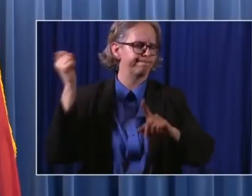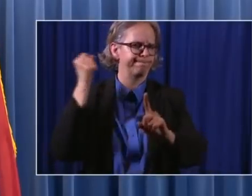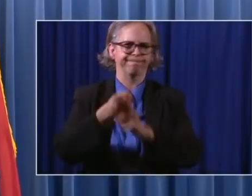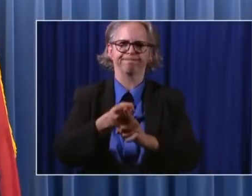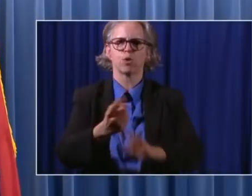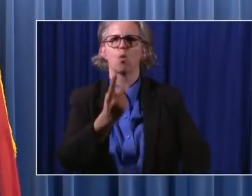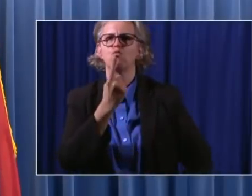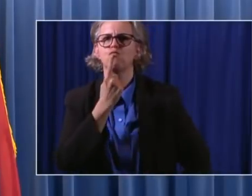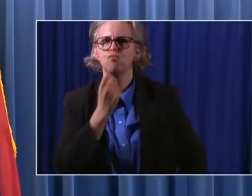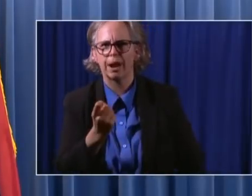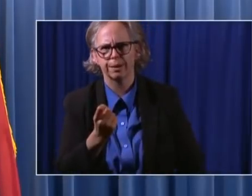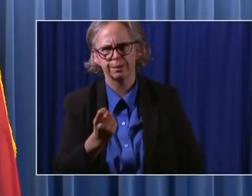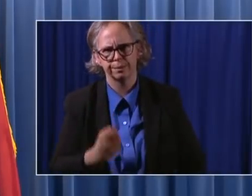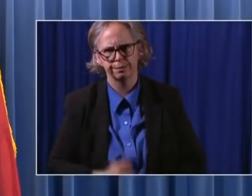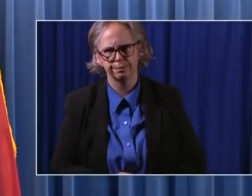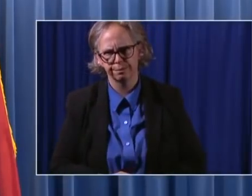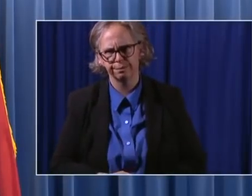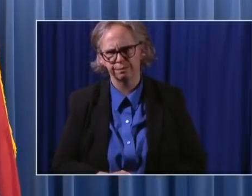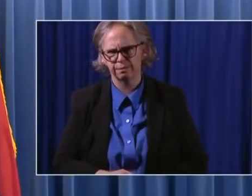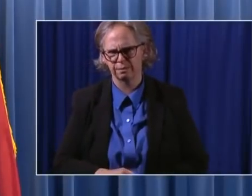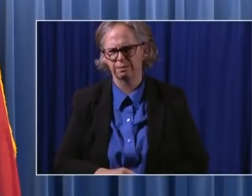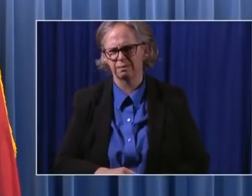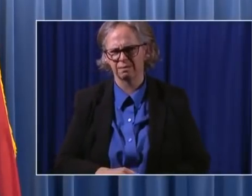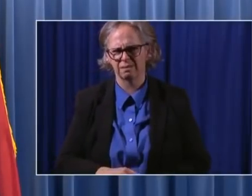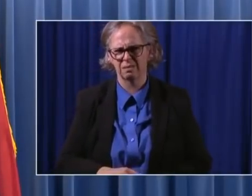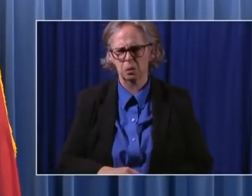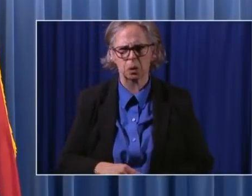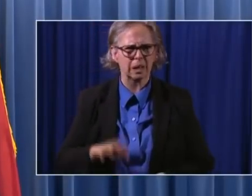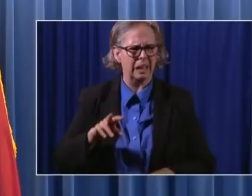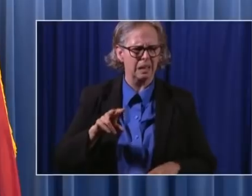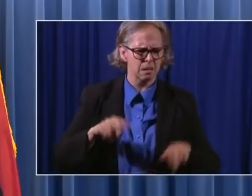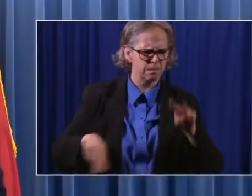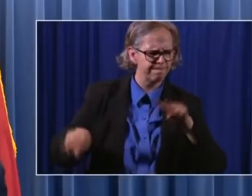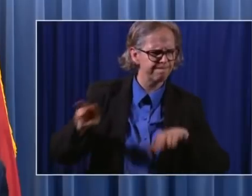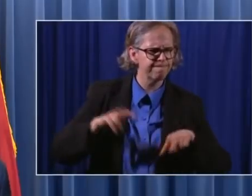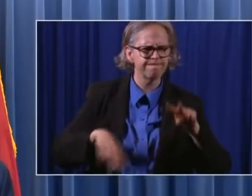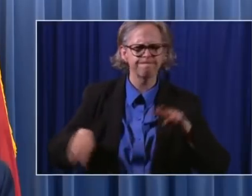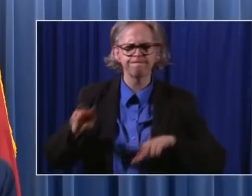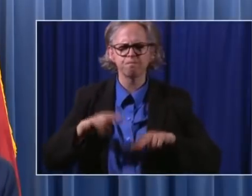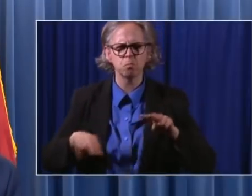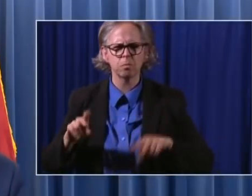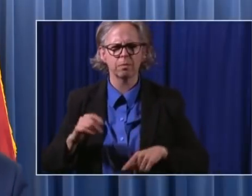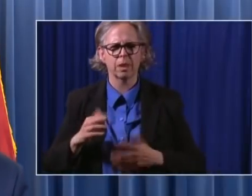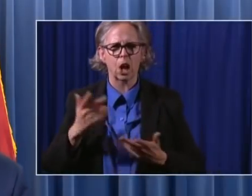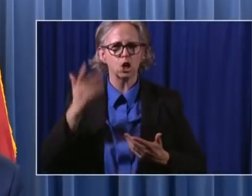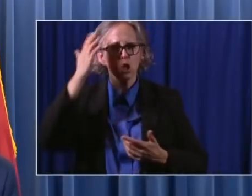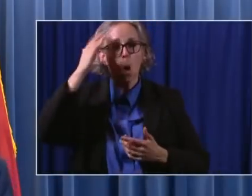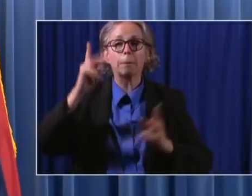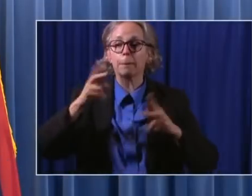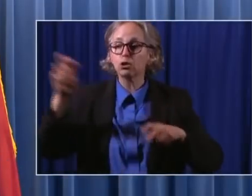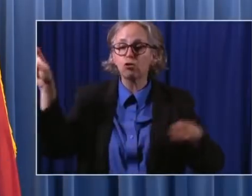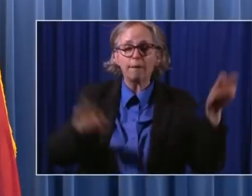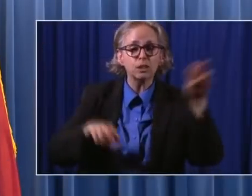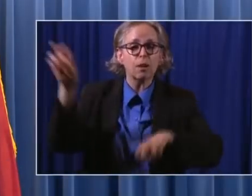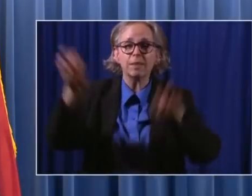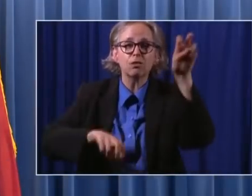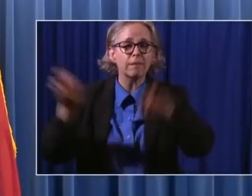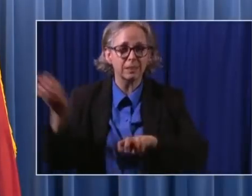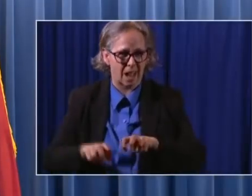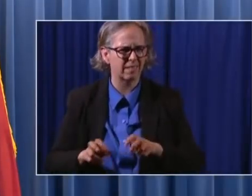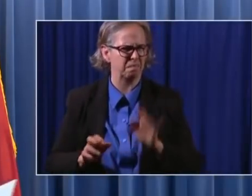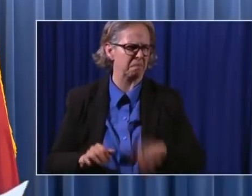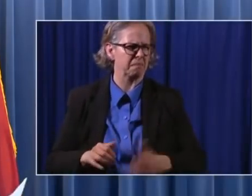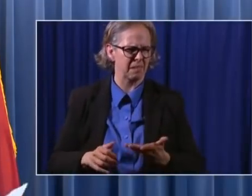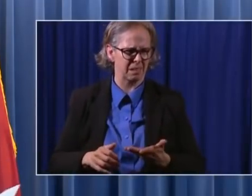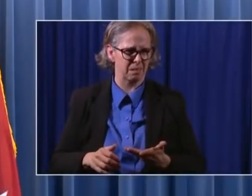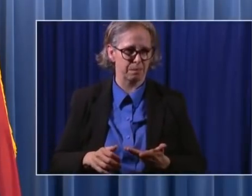officials also note a number of travelers who have contracted the virus, they think, while in Florida